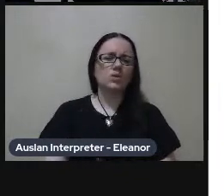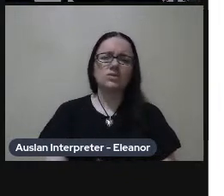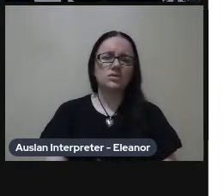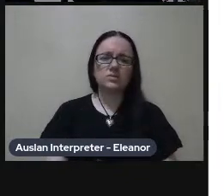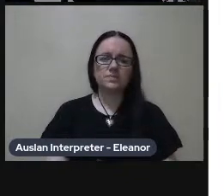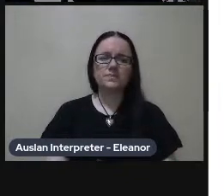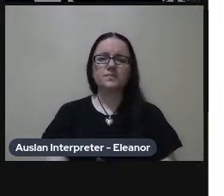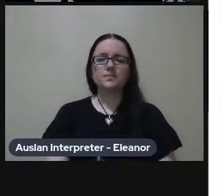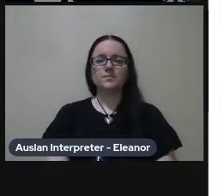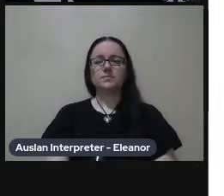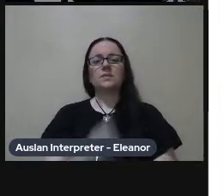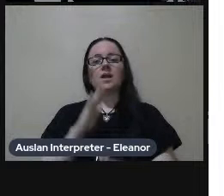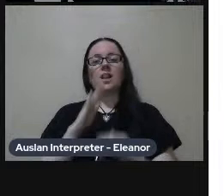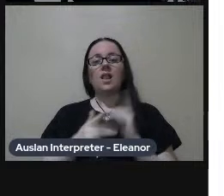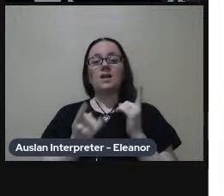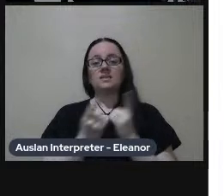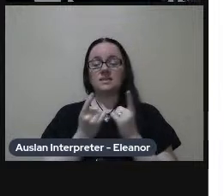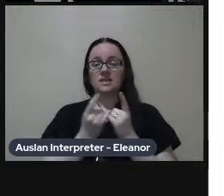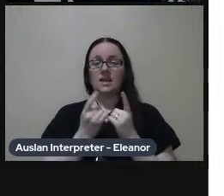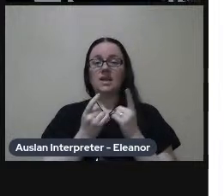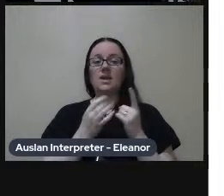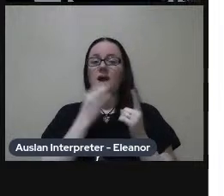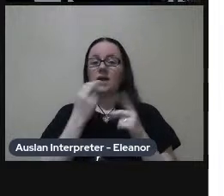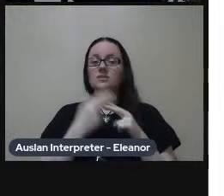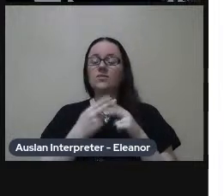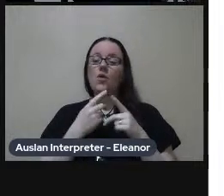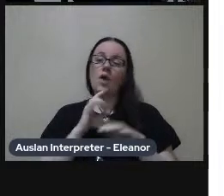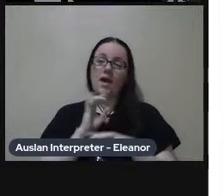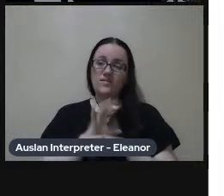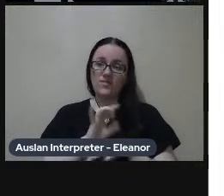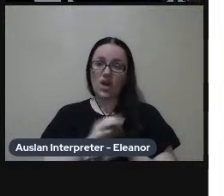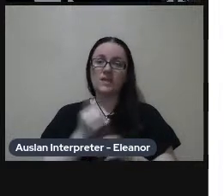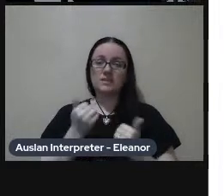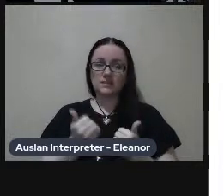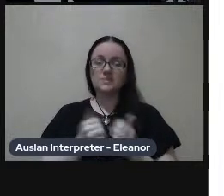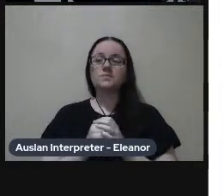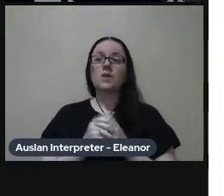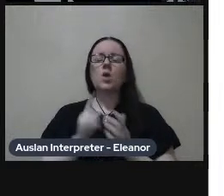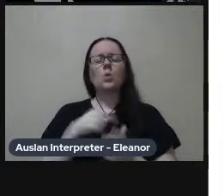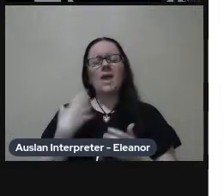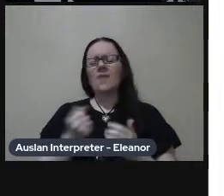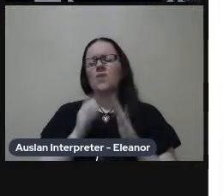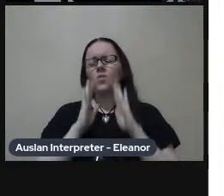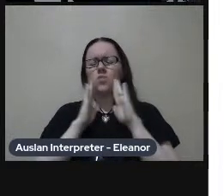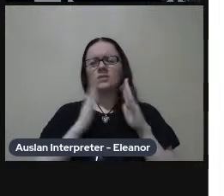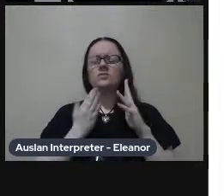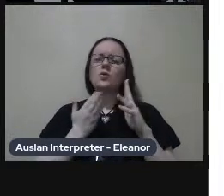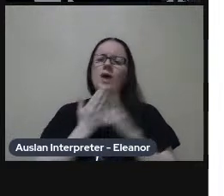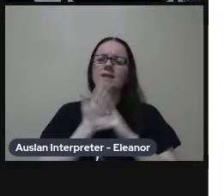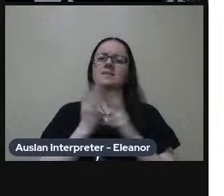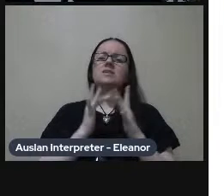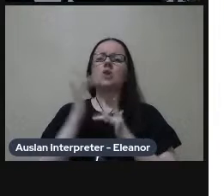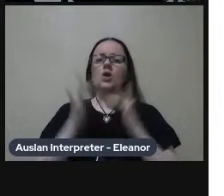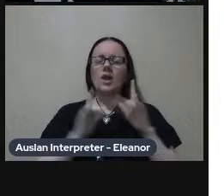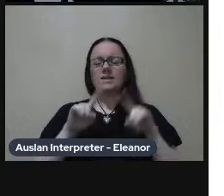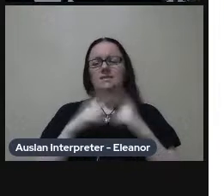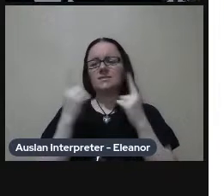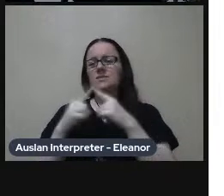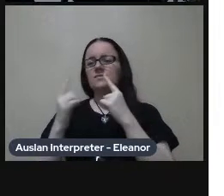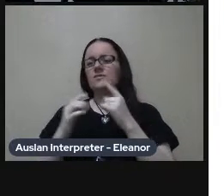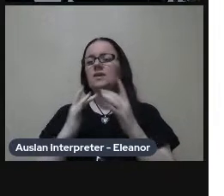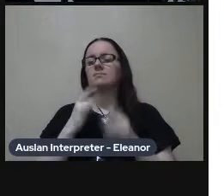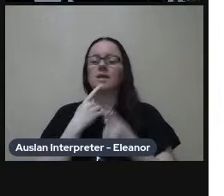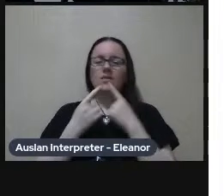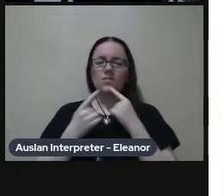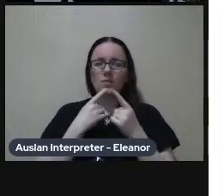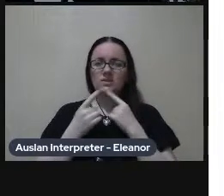a final word of caution around information. It's really wonderful that we have access online these days to lots of information. Just have a look